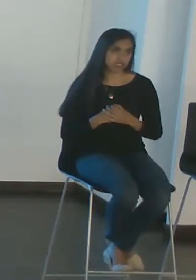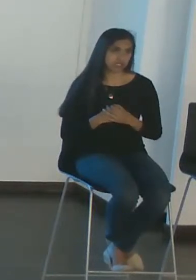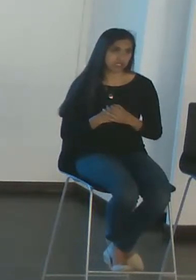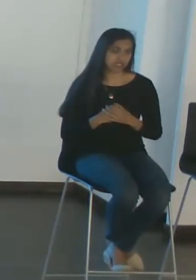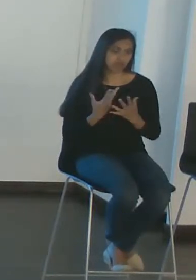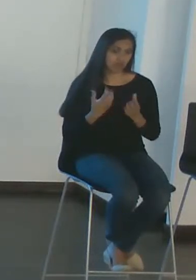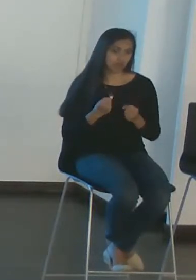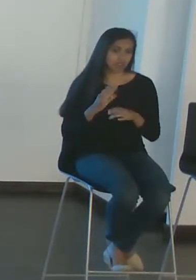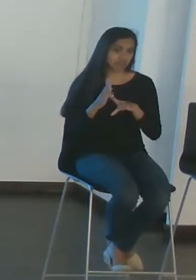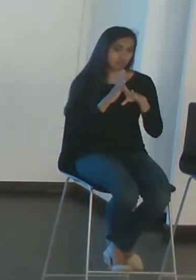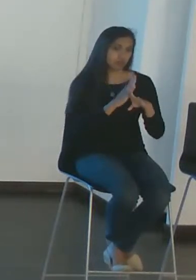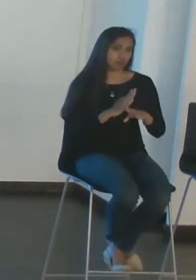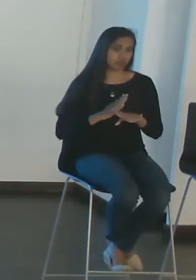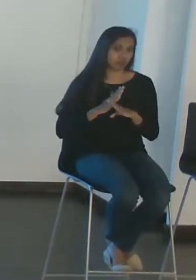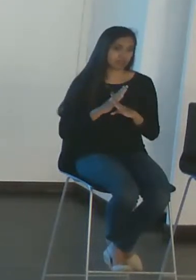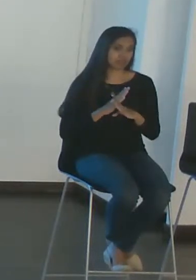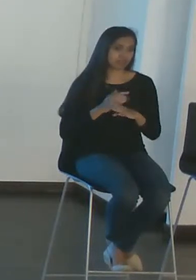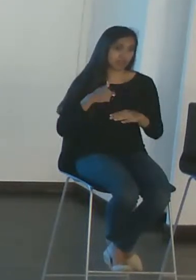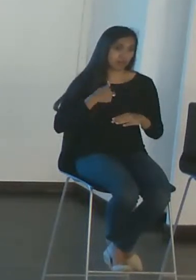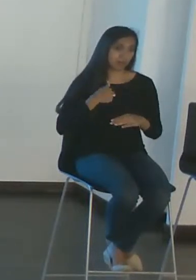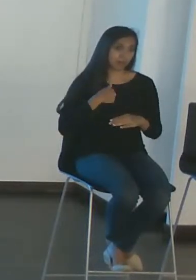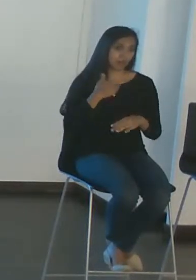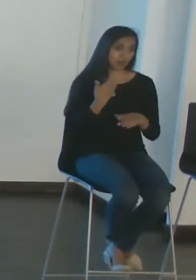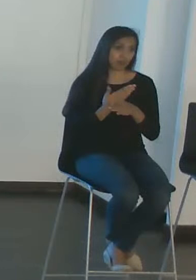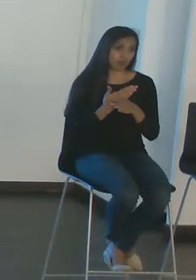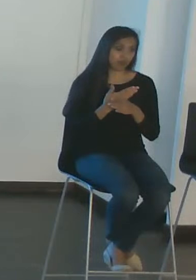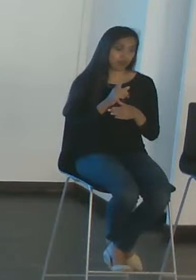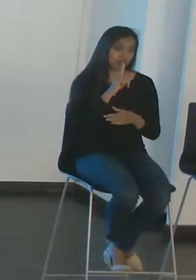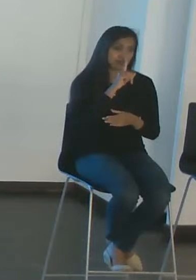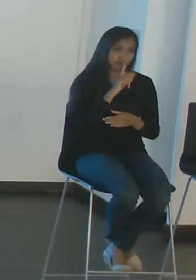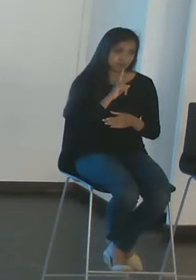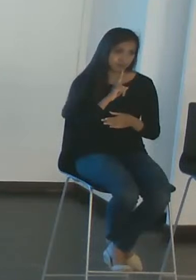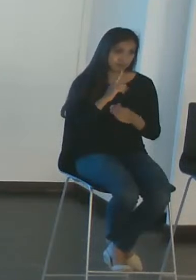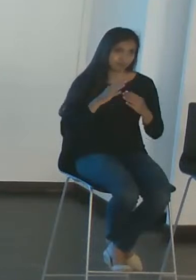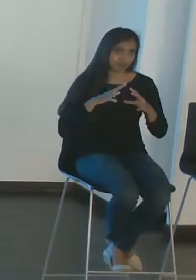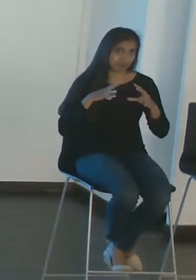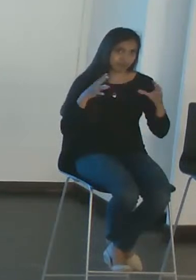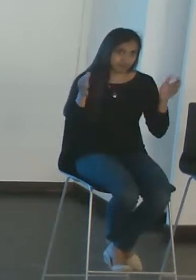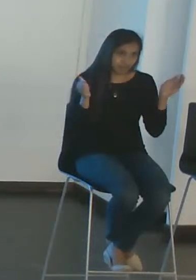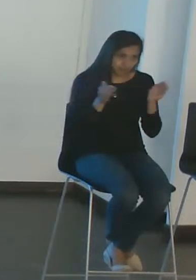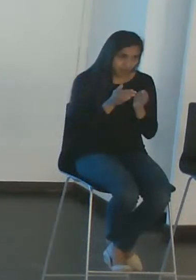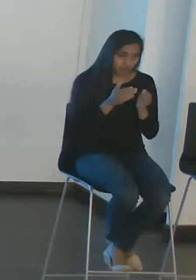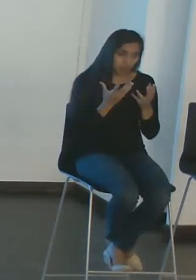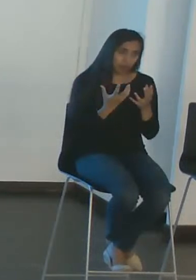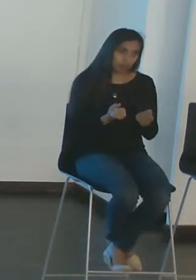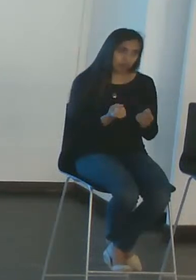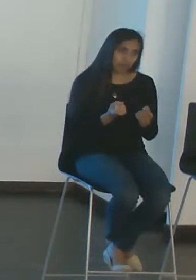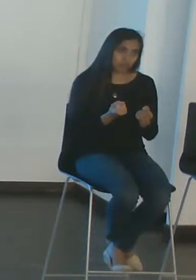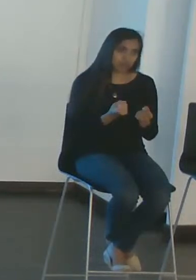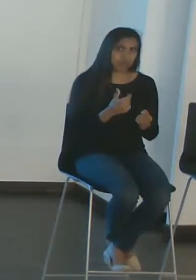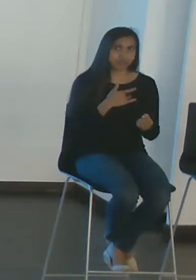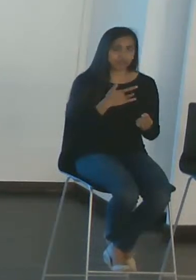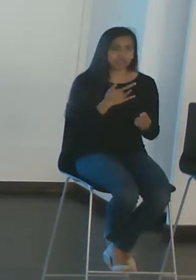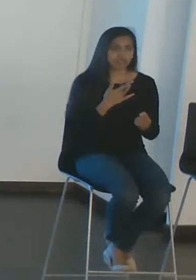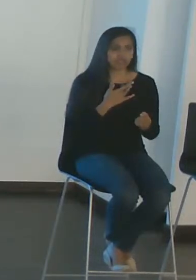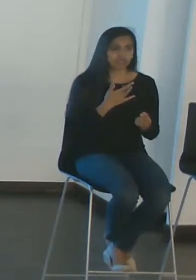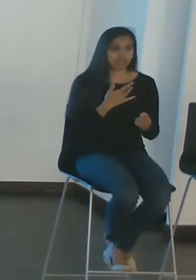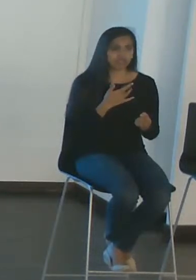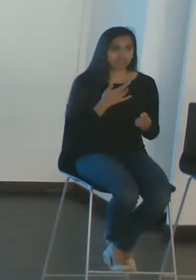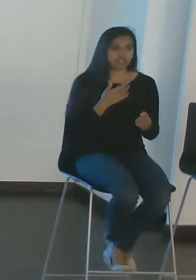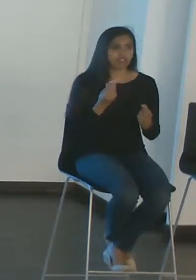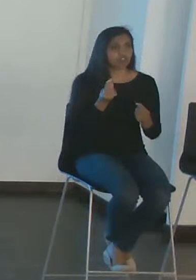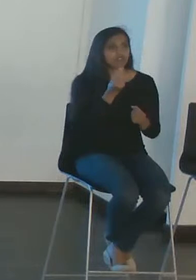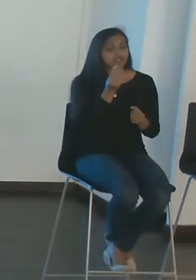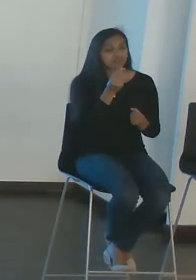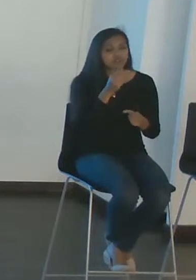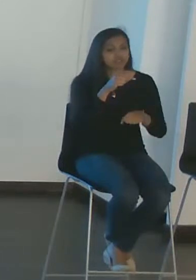protect from my work or something. Maybe, because it feels like, yeah, I mean, the reason to, work in certain